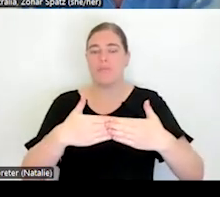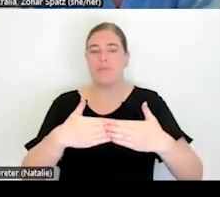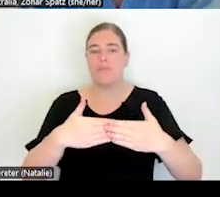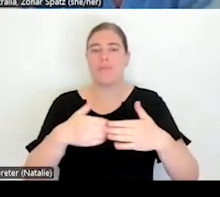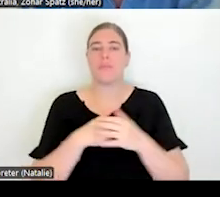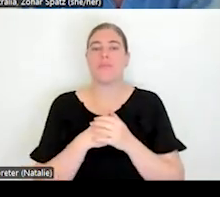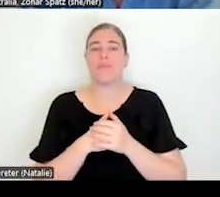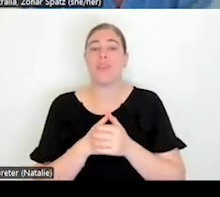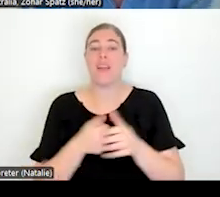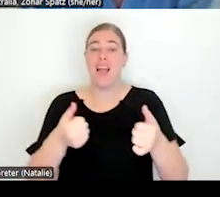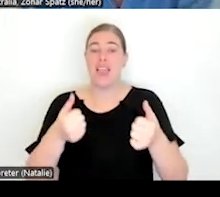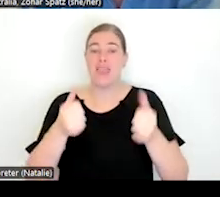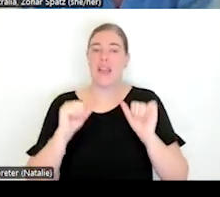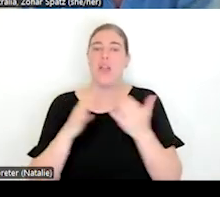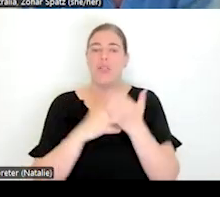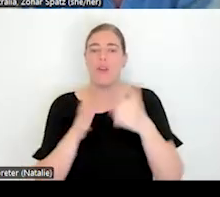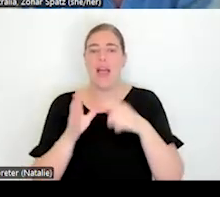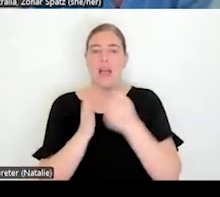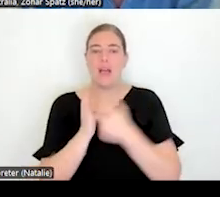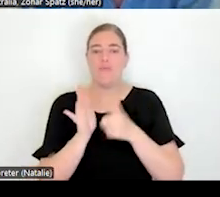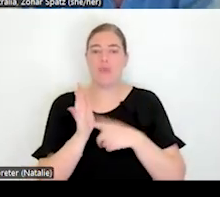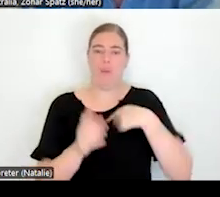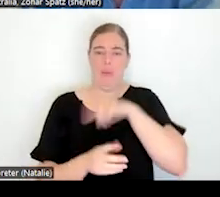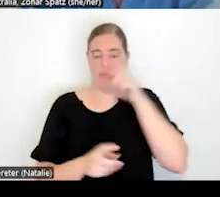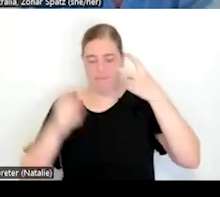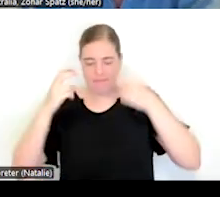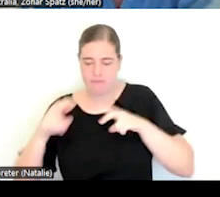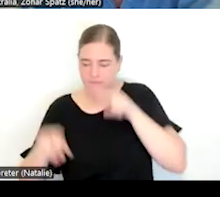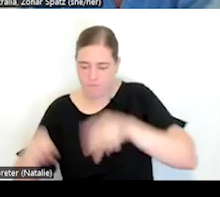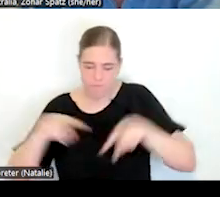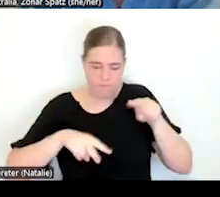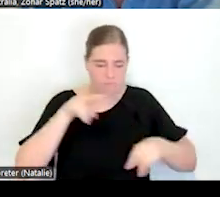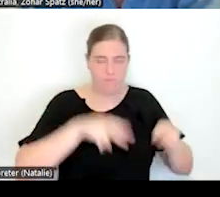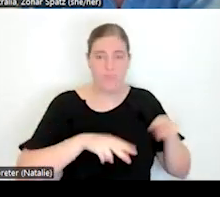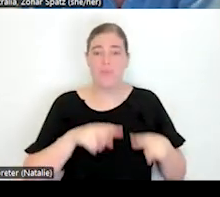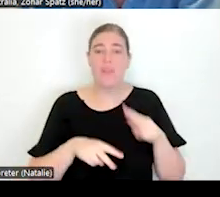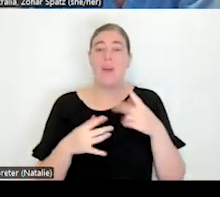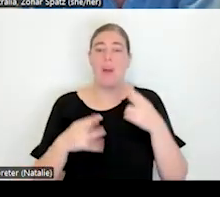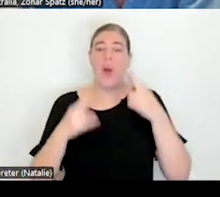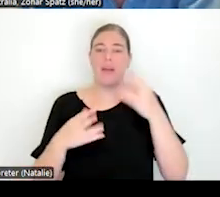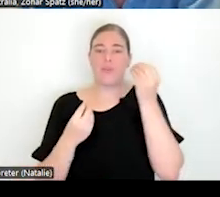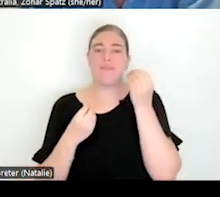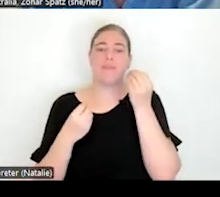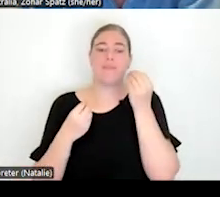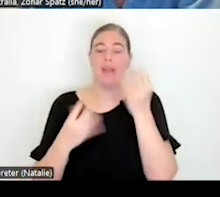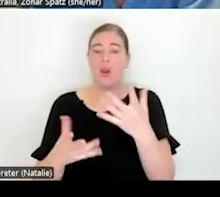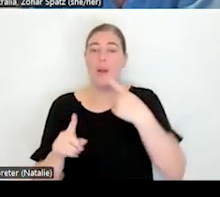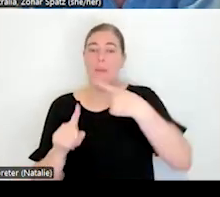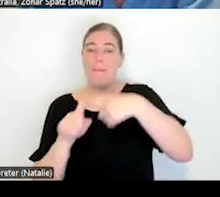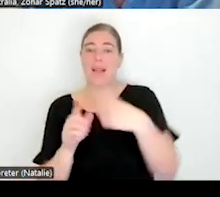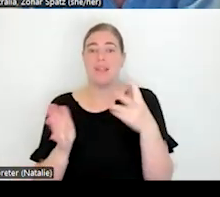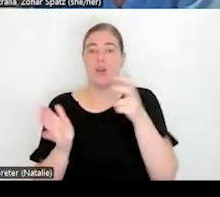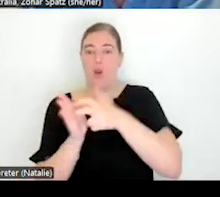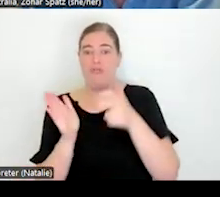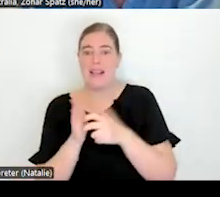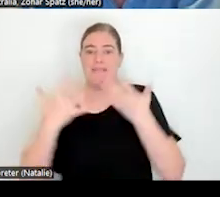will undergo throughout April an evaluation where we hope to have notifications and contracting complete by the end